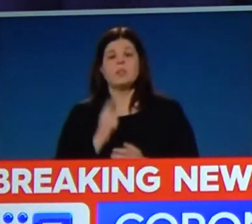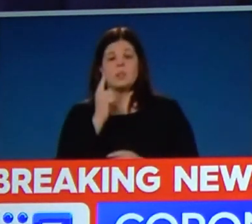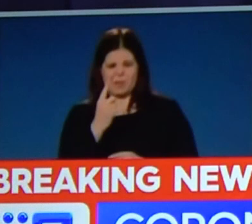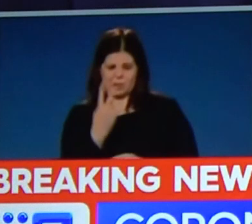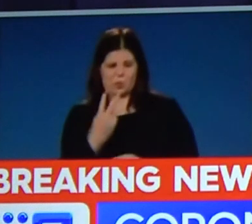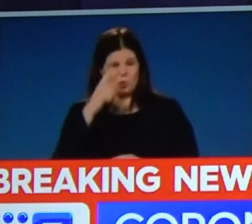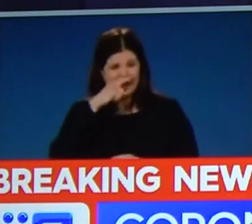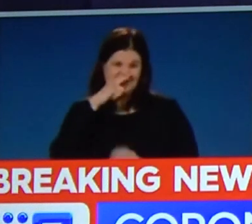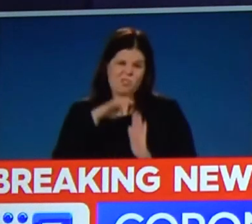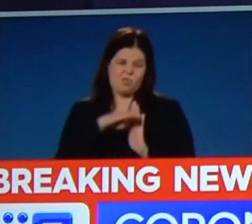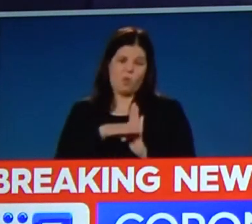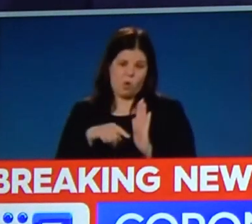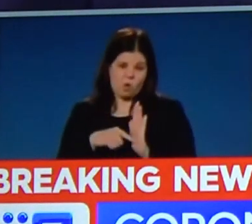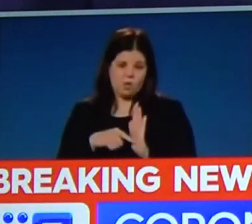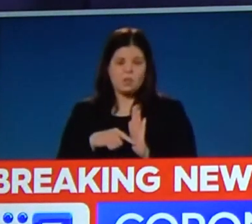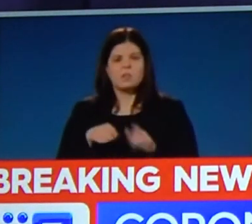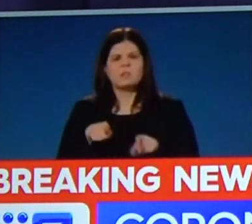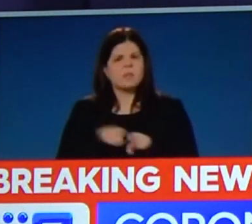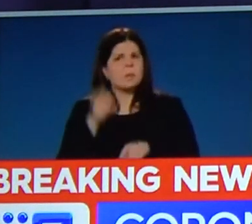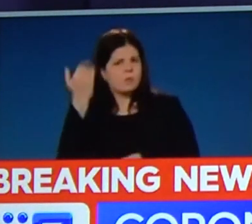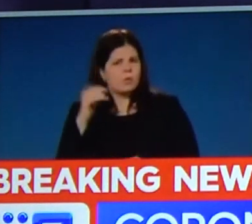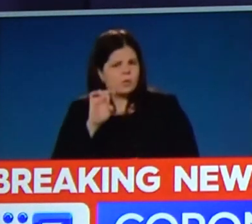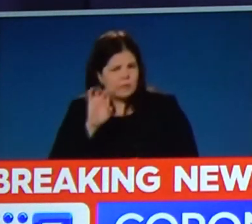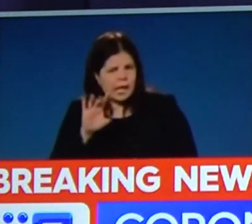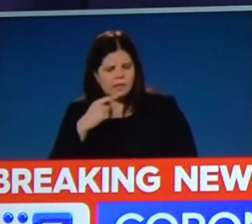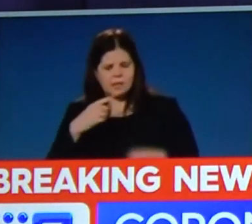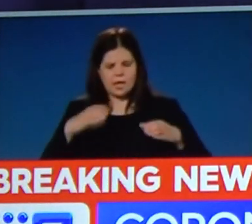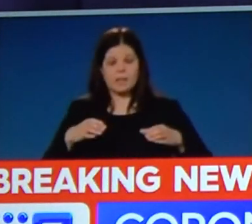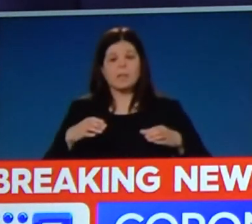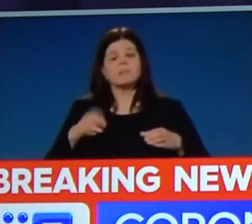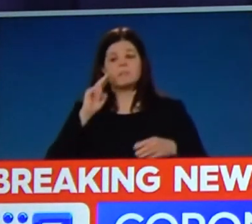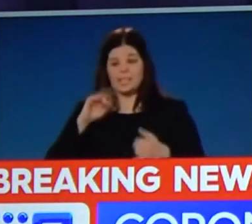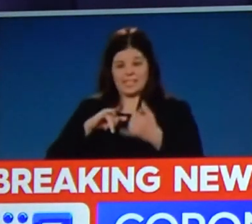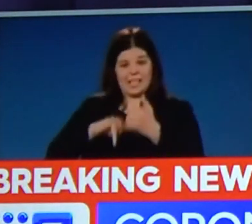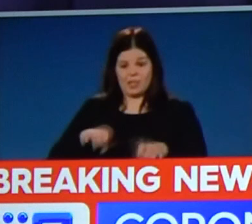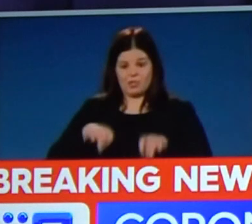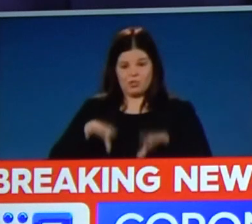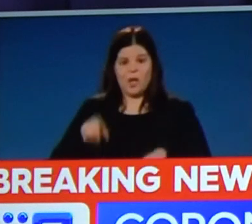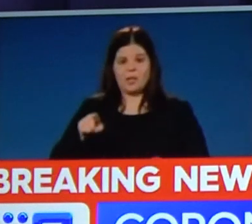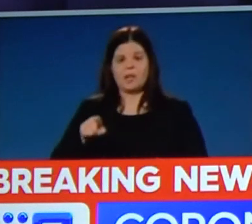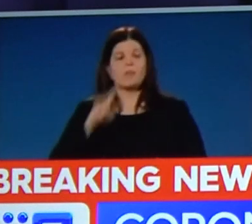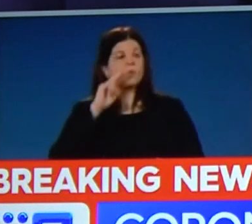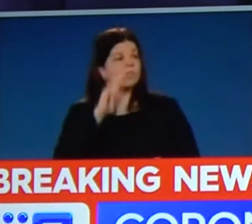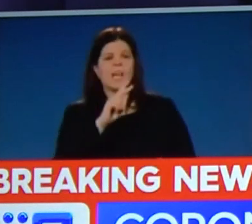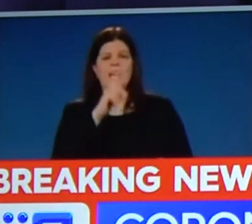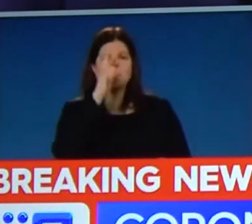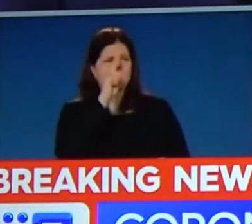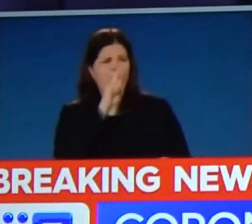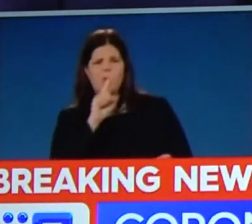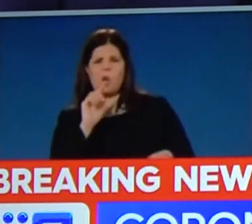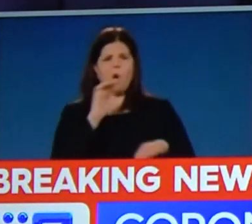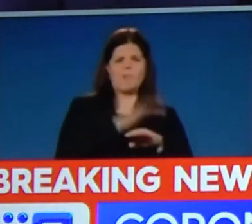10, already from memory in South Australia, an on-spot fine of $1,000 if